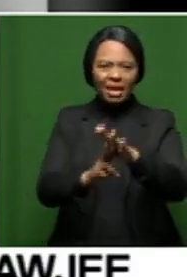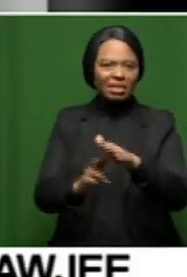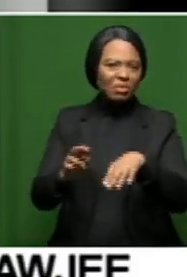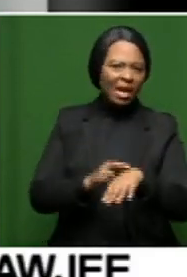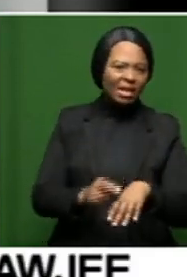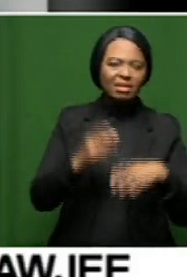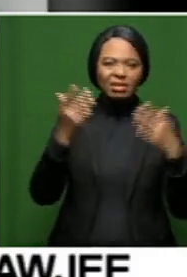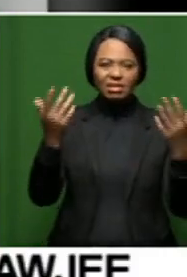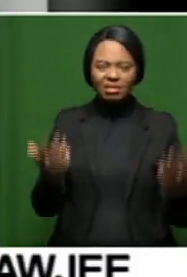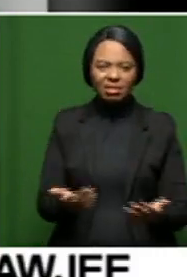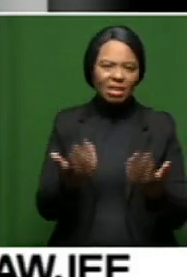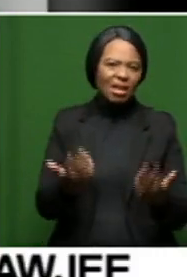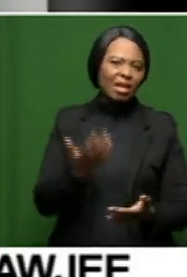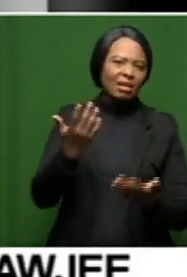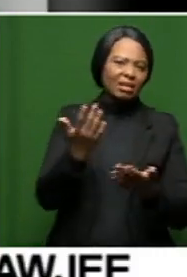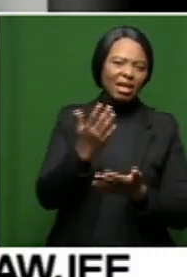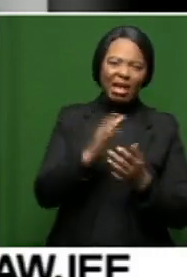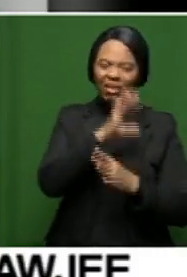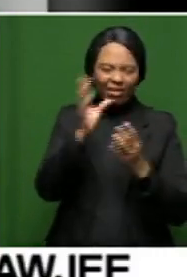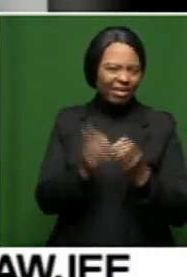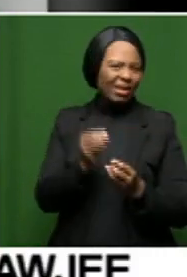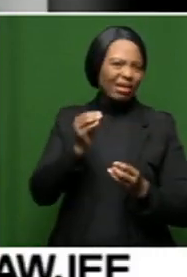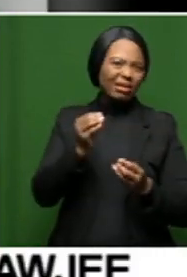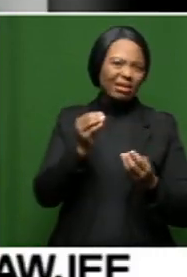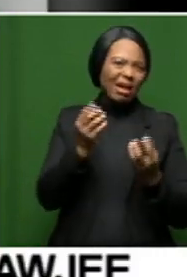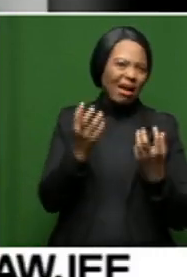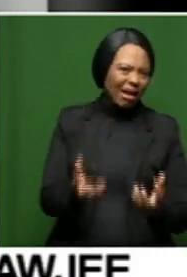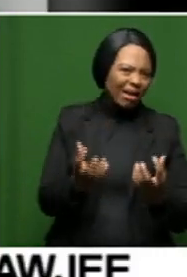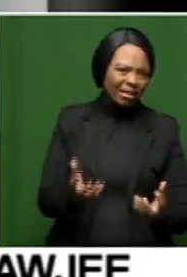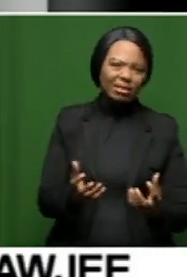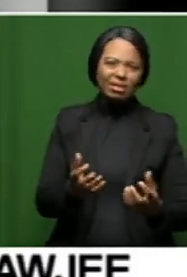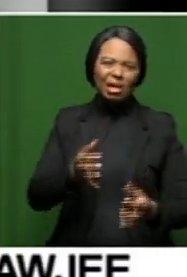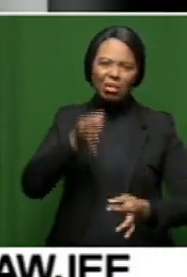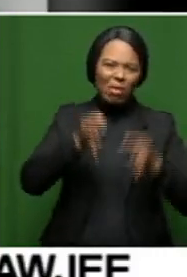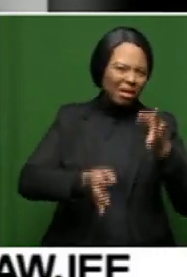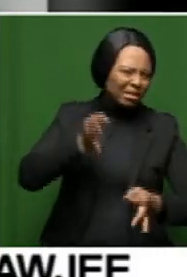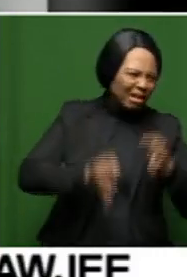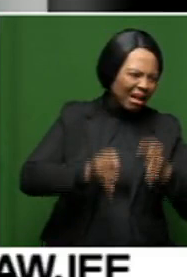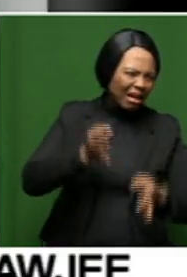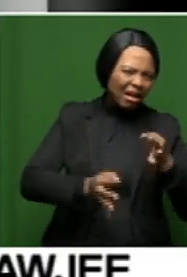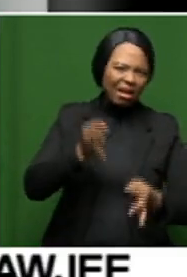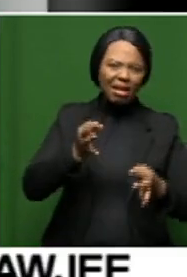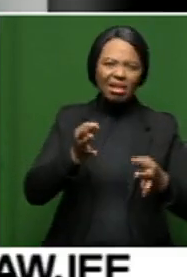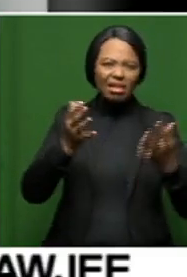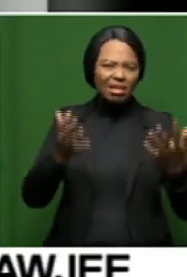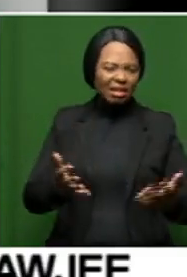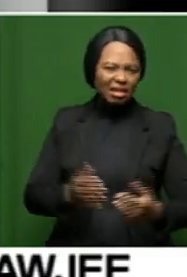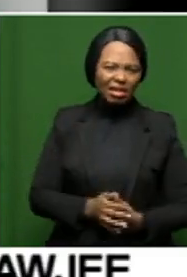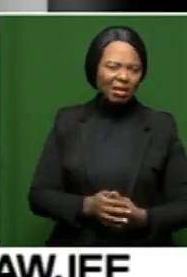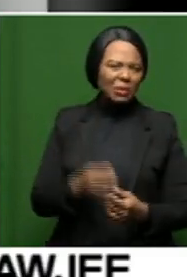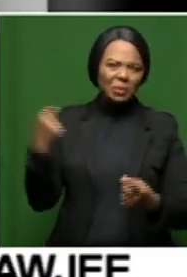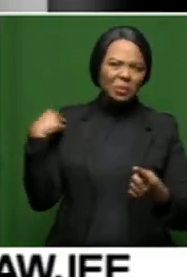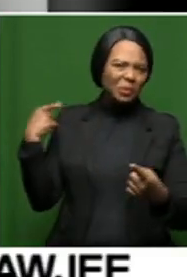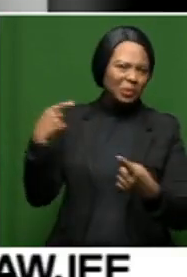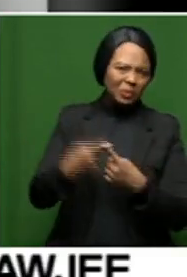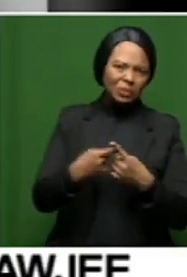political, quite hard, quite take a standy. We've been boxed into these things,